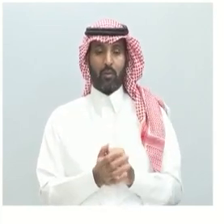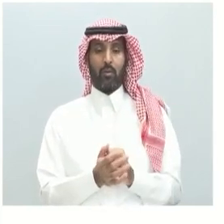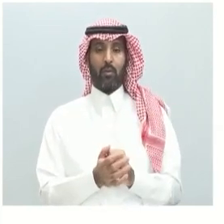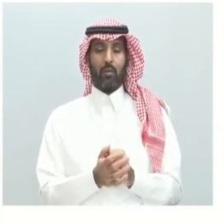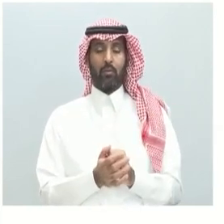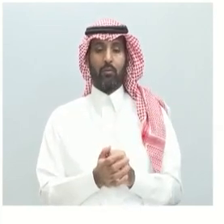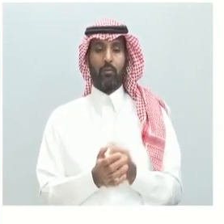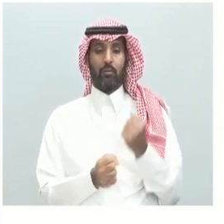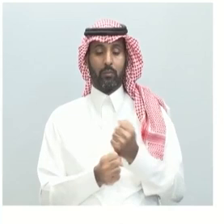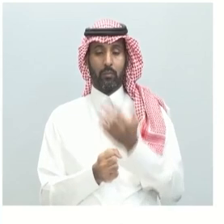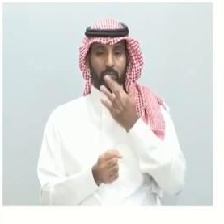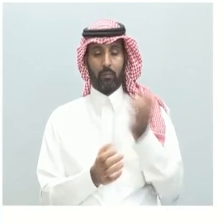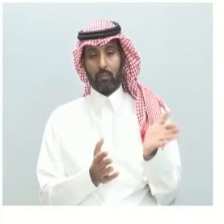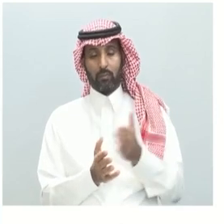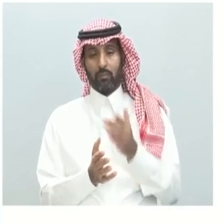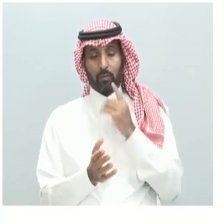use the simple present.